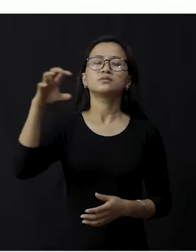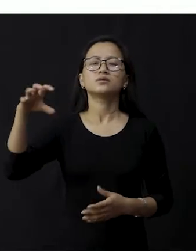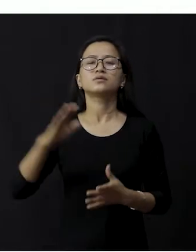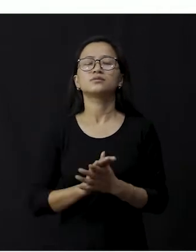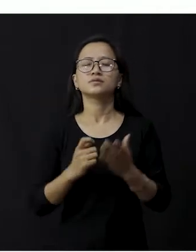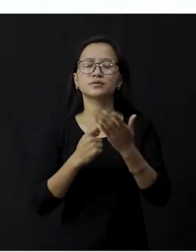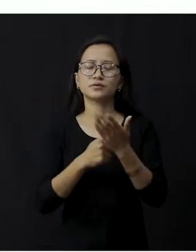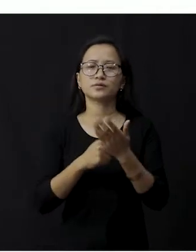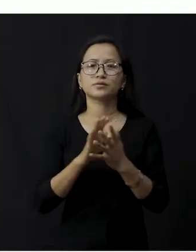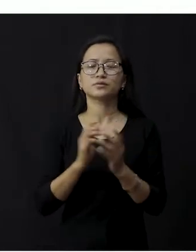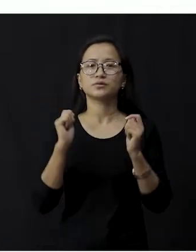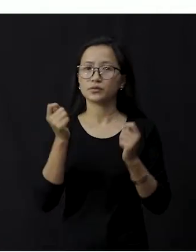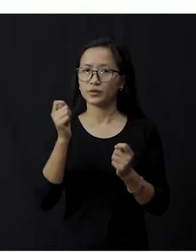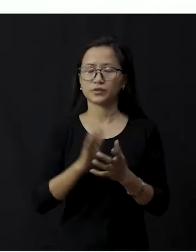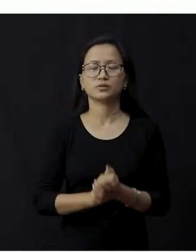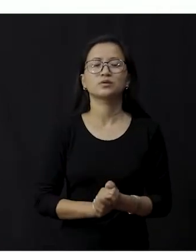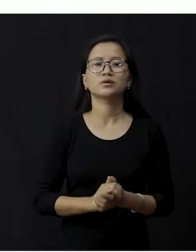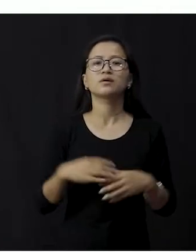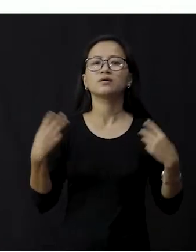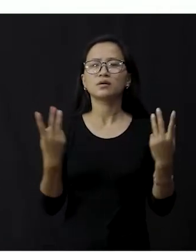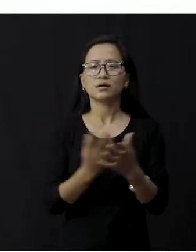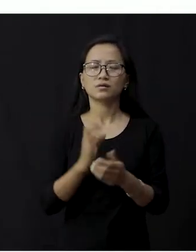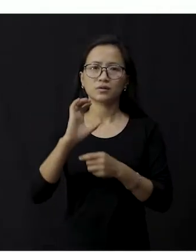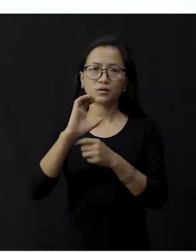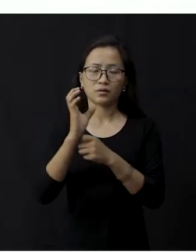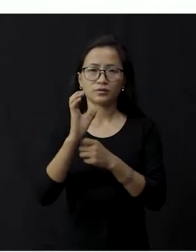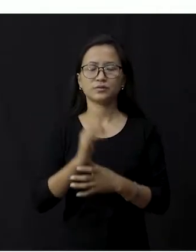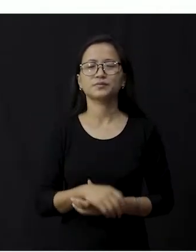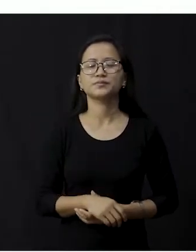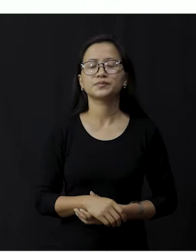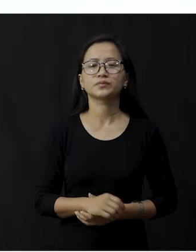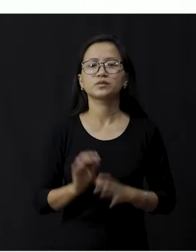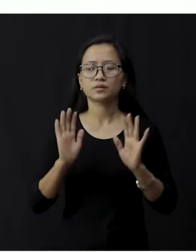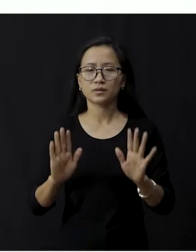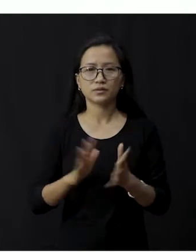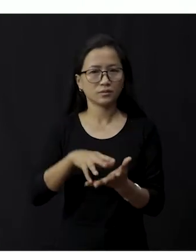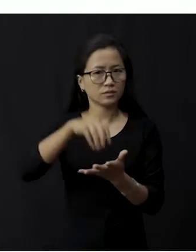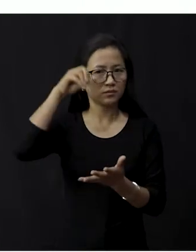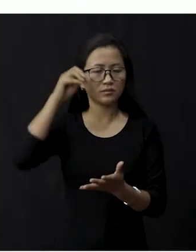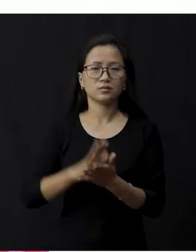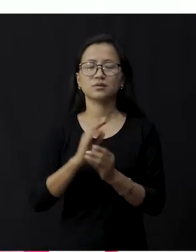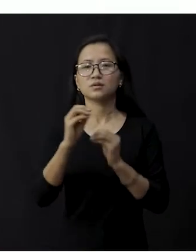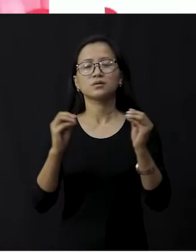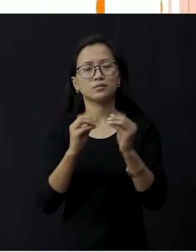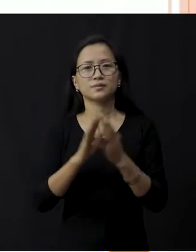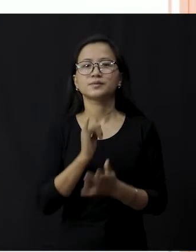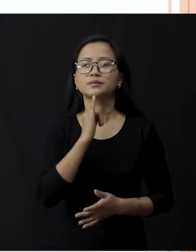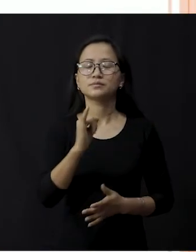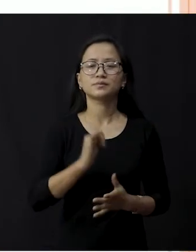traditions and our culture. So the first national symbol that we're going to learn about